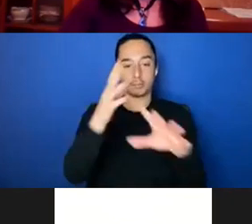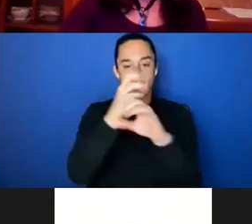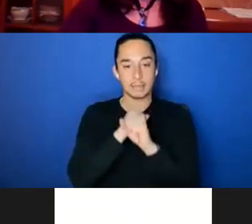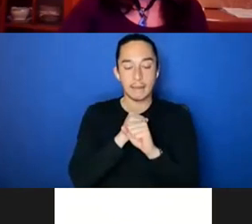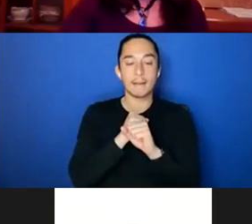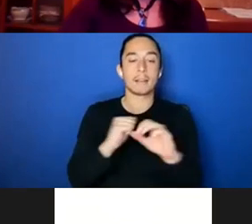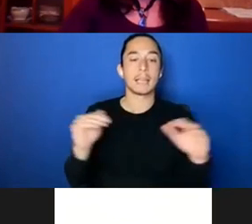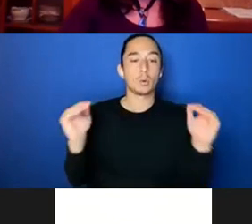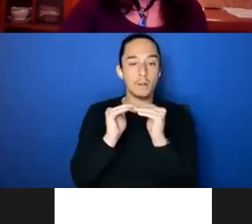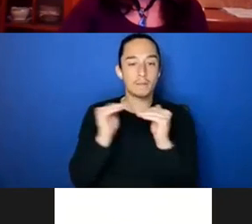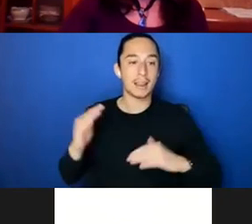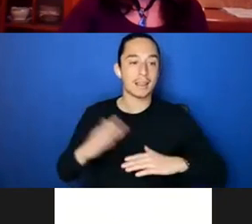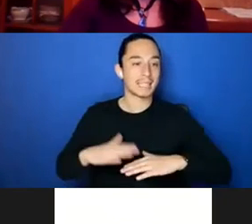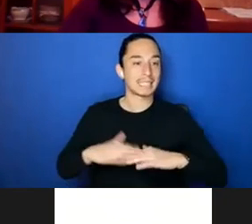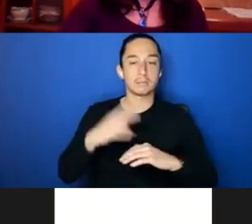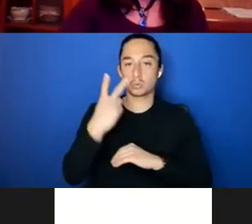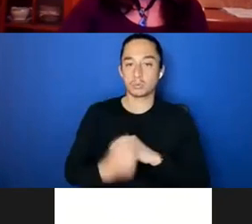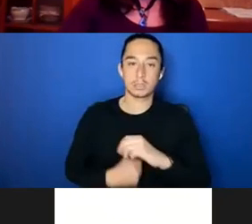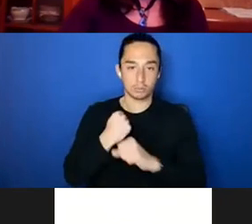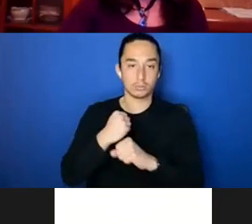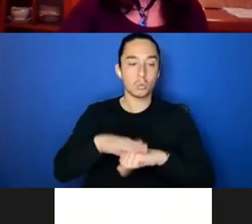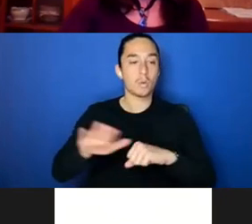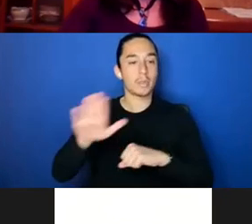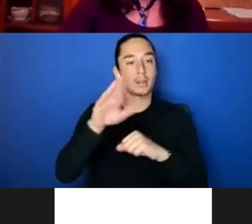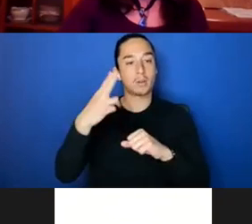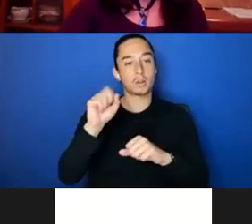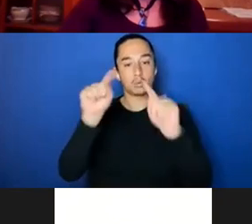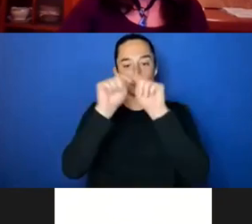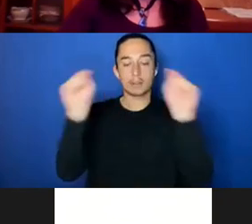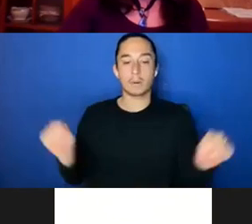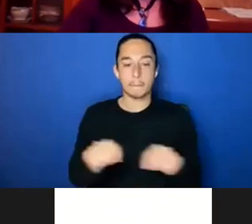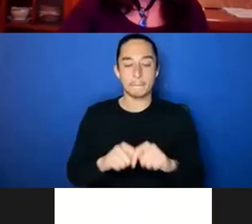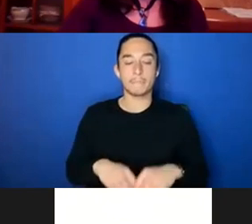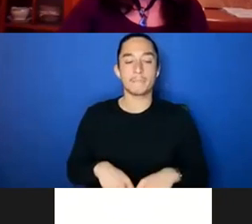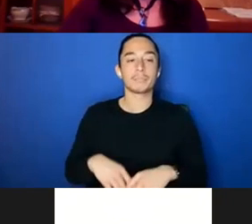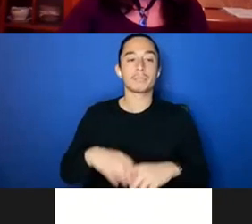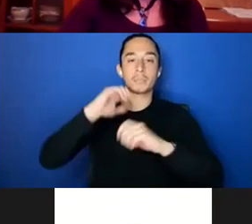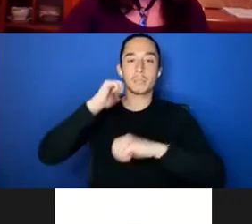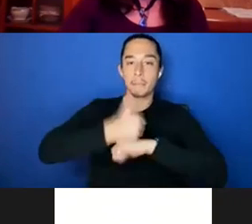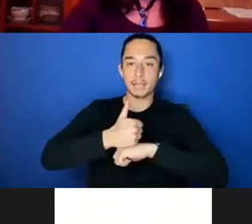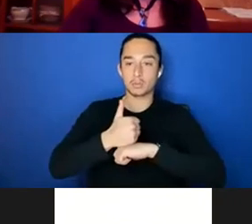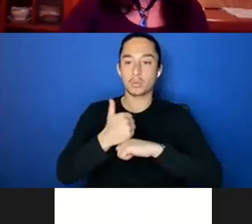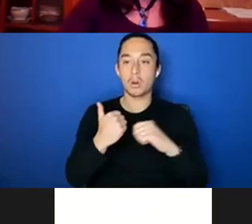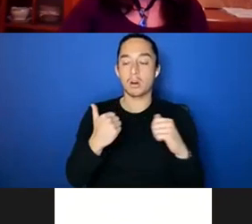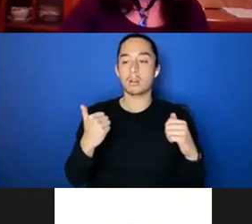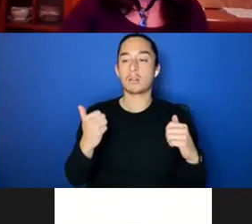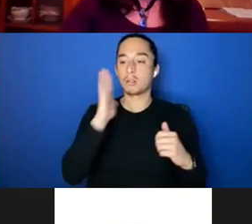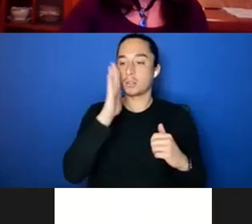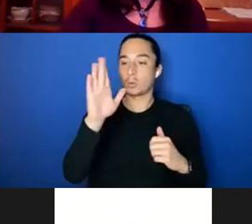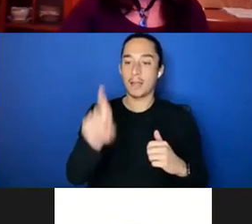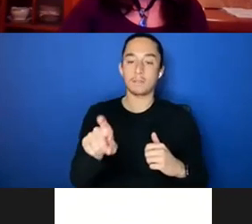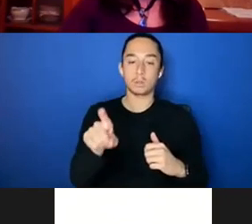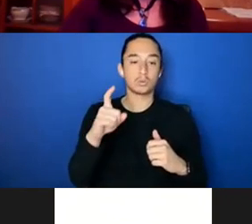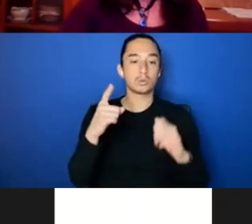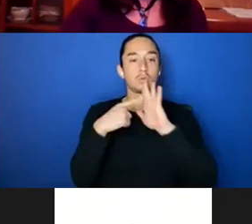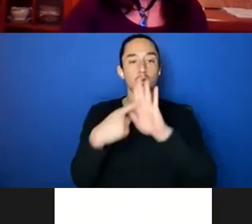equivalent of at least those 2 years on their high school transcript. Based on, they would have to